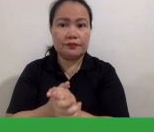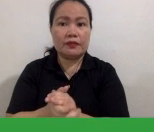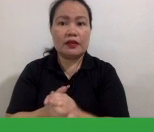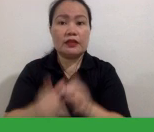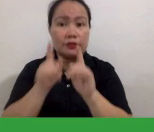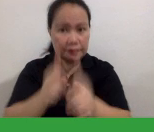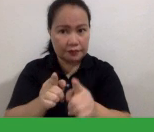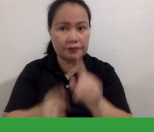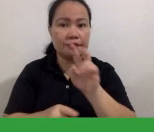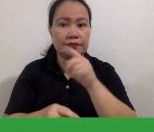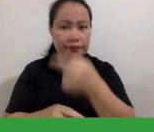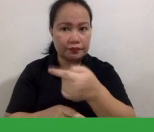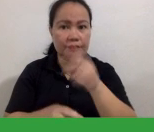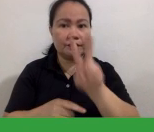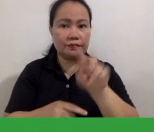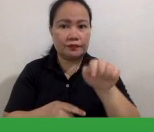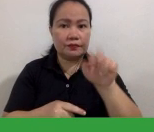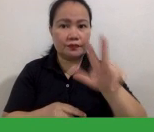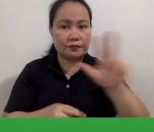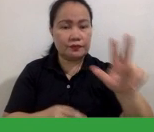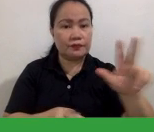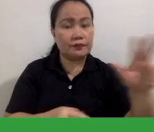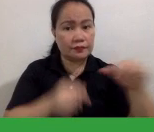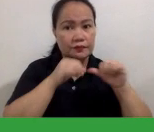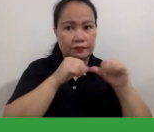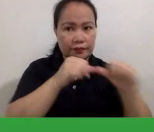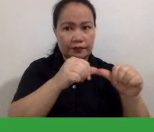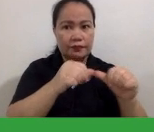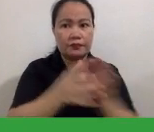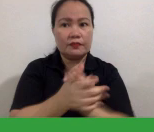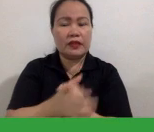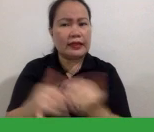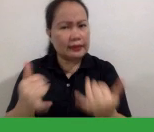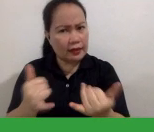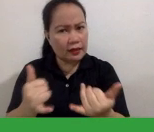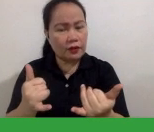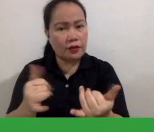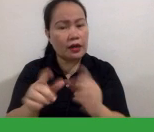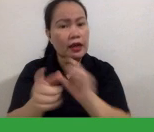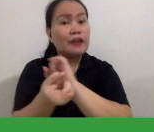therefore, negative 7 over 3 is equal to negative